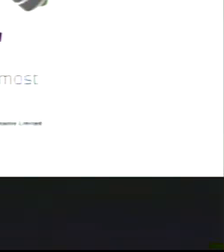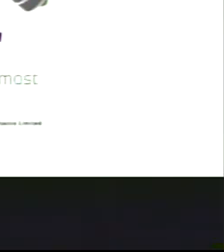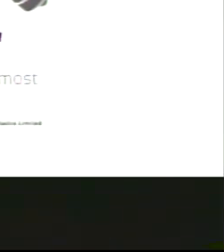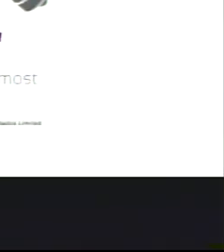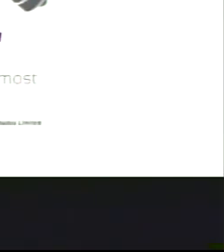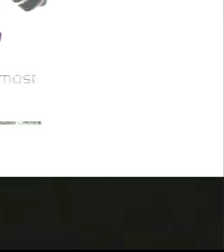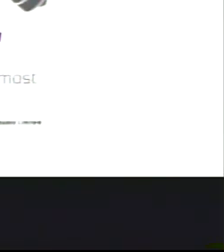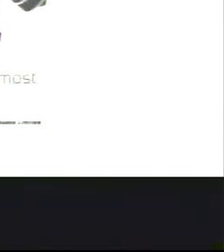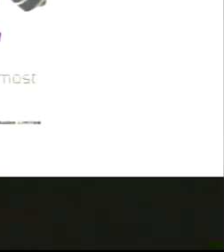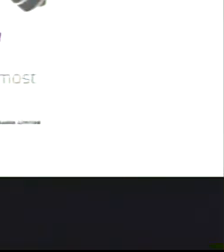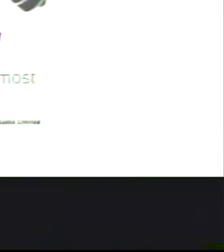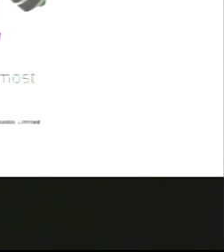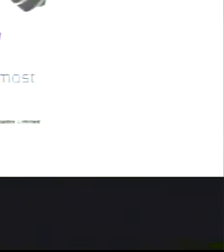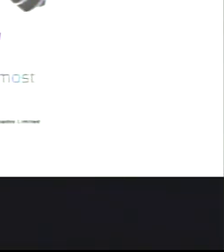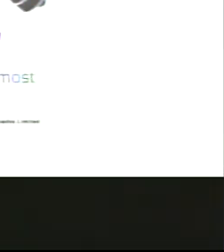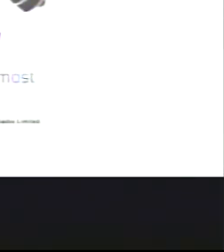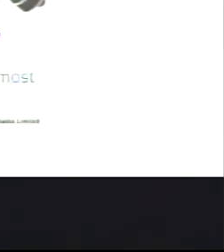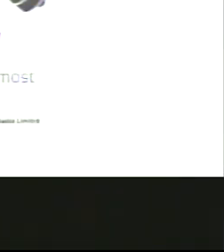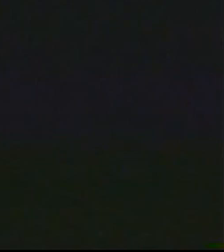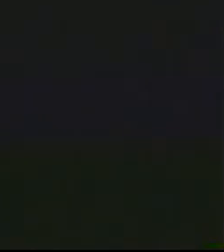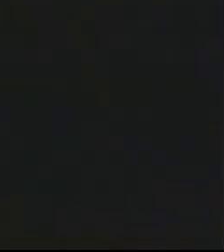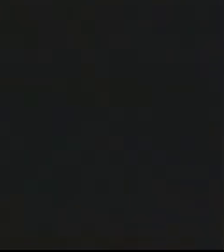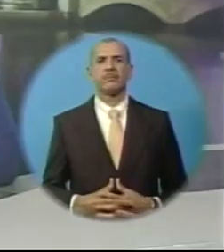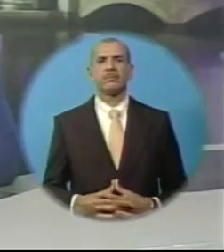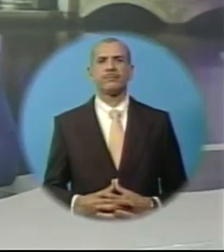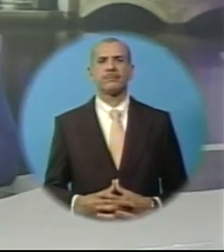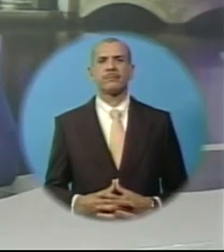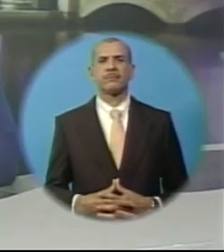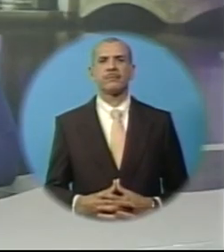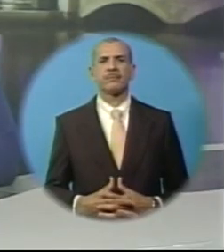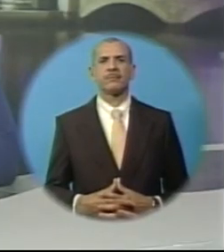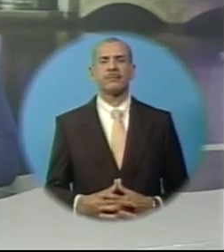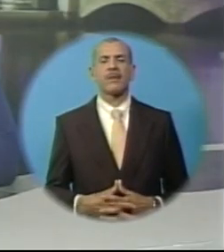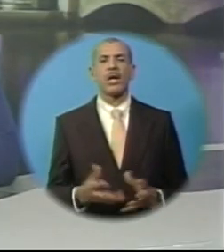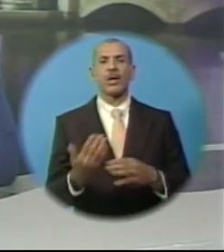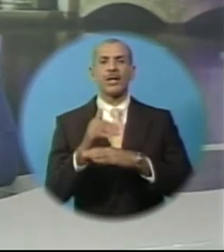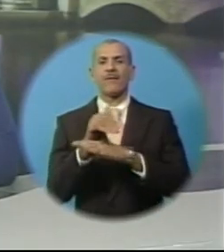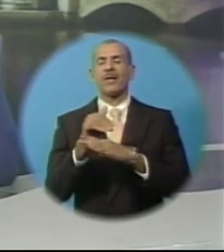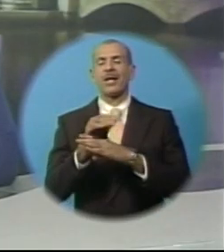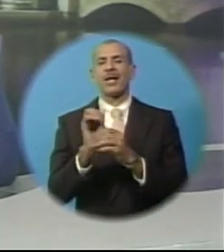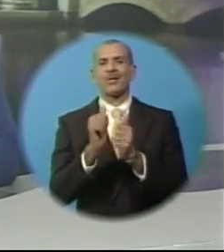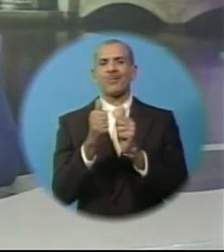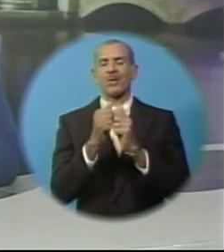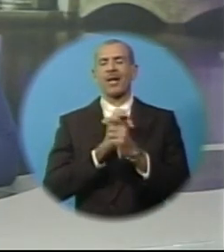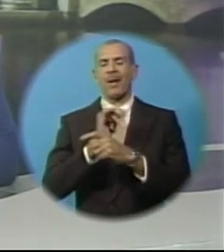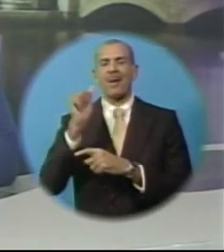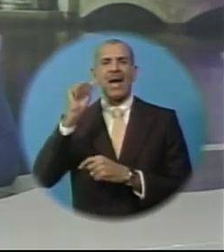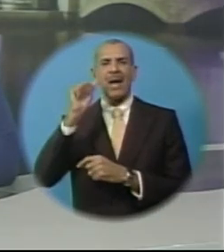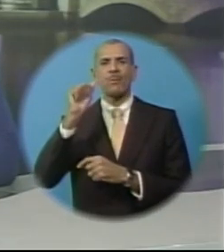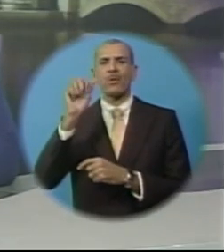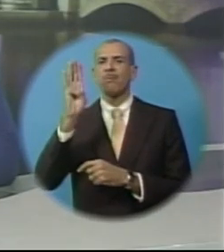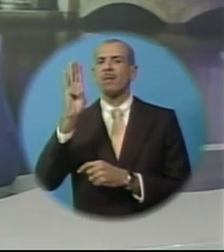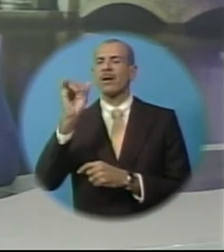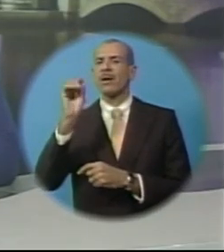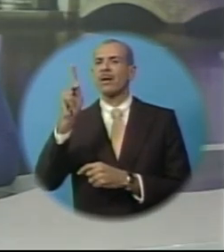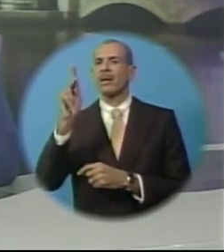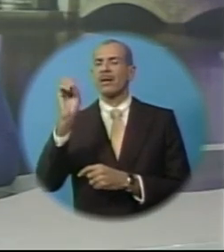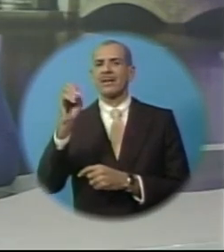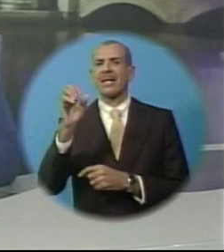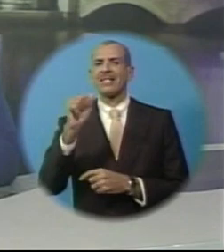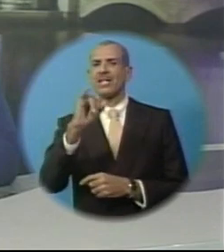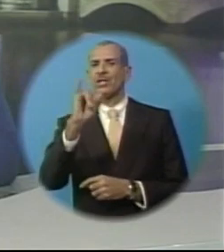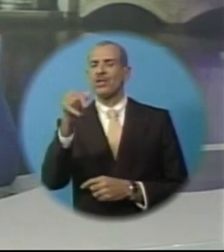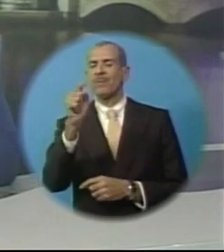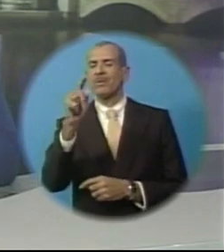ICBL, always there when you need us most. Good evening with sports. I'm Anne-Marie Burke. St. James Primary continued